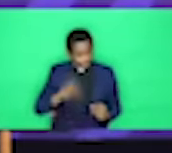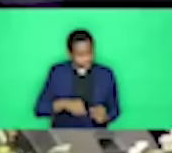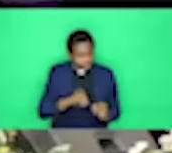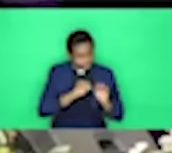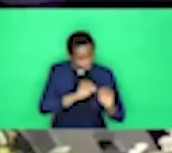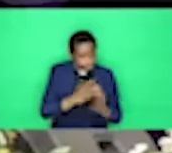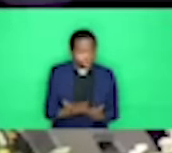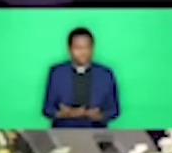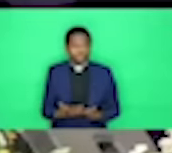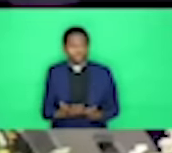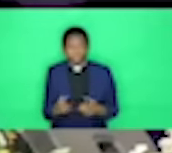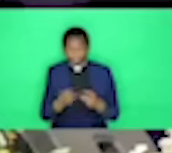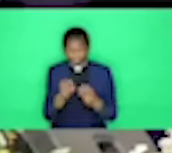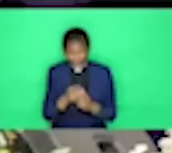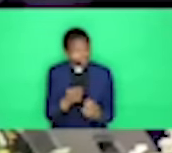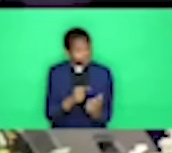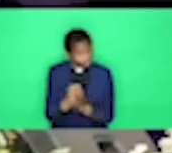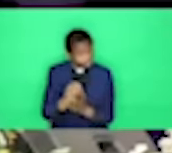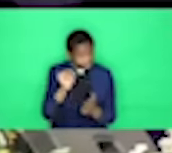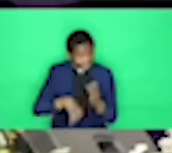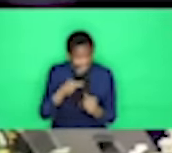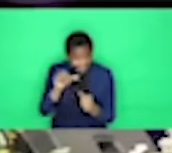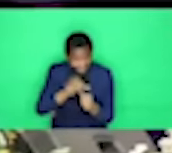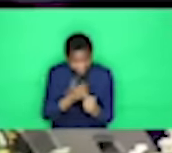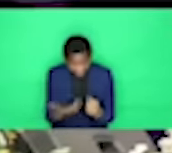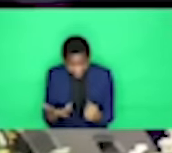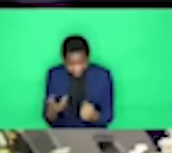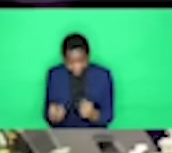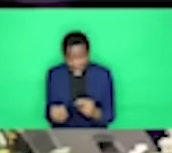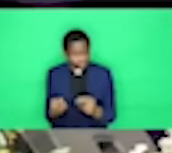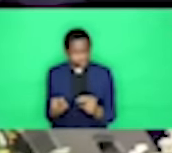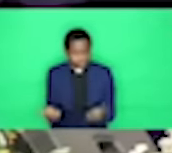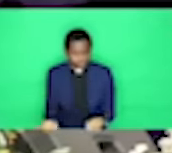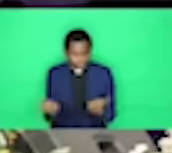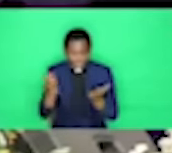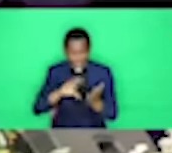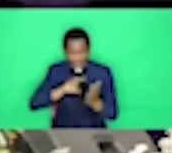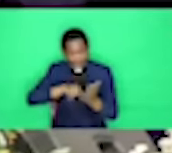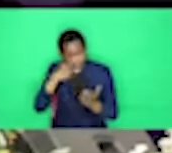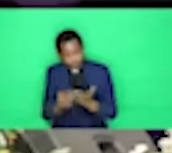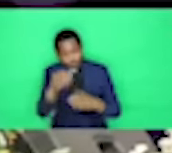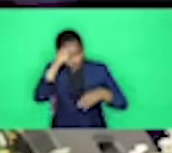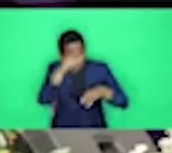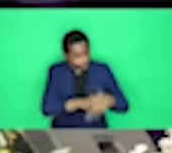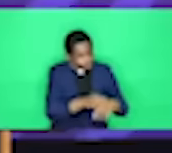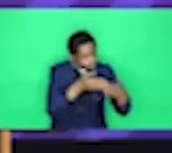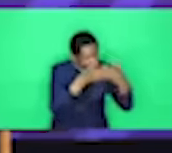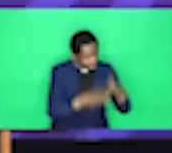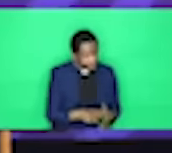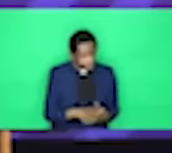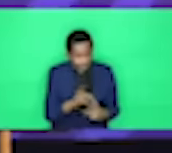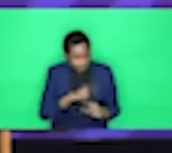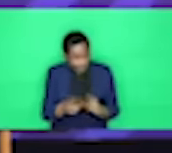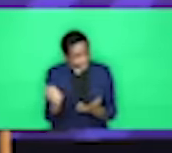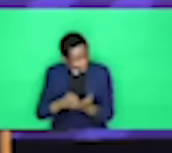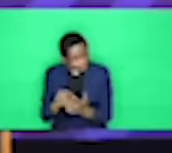See, it is a fact that everything rises and falls on the leader, but it is also true that the character of